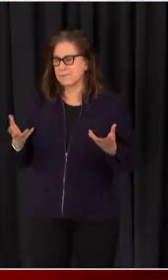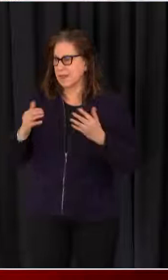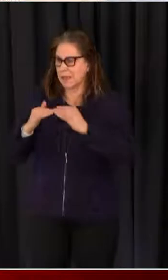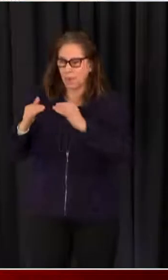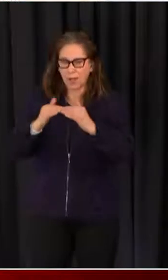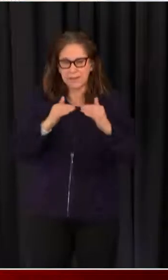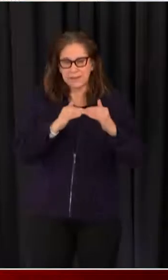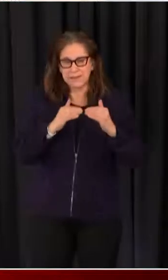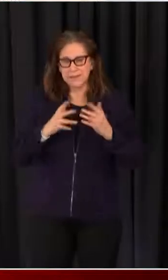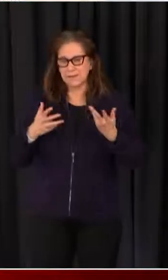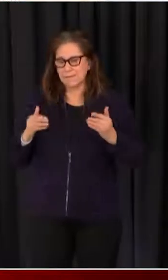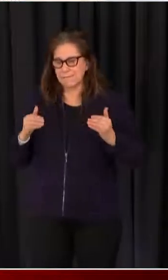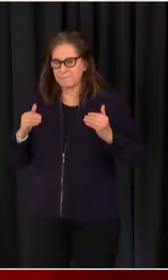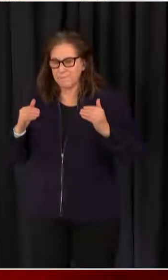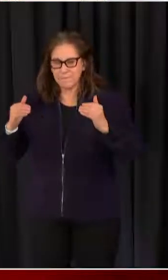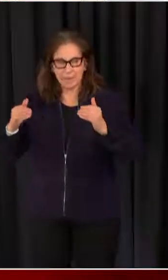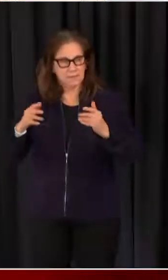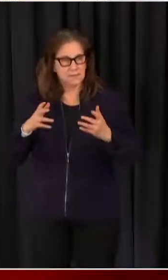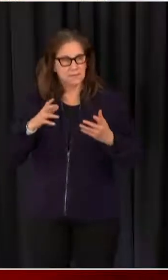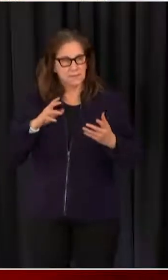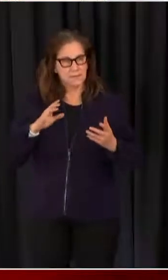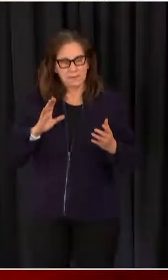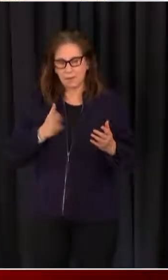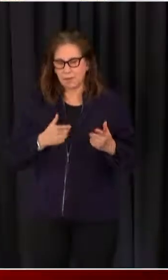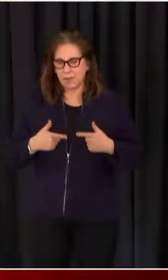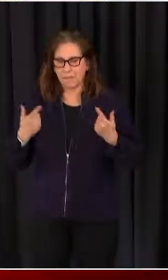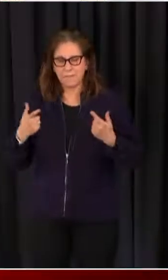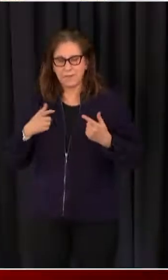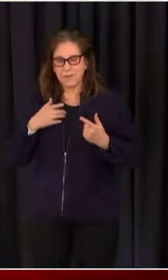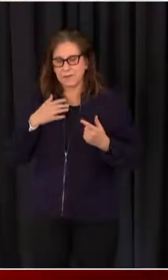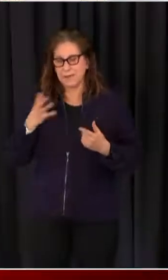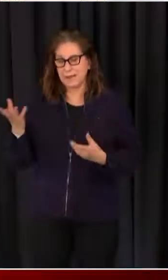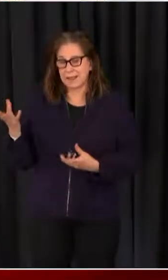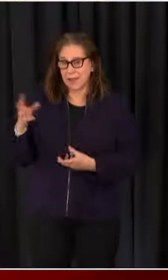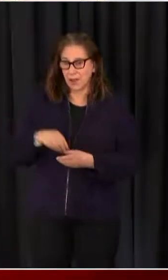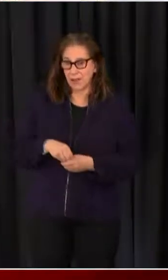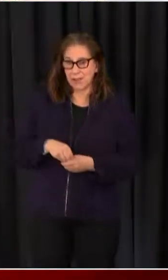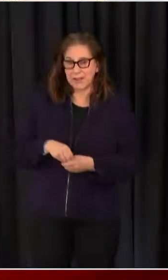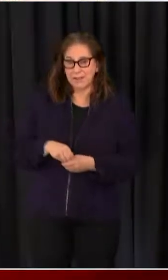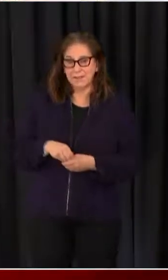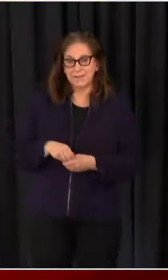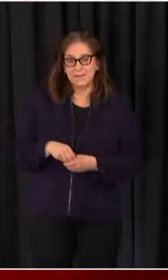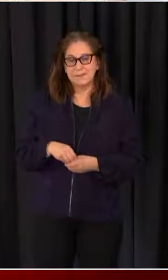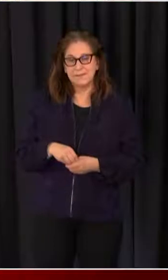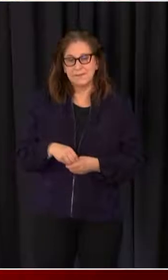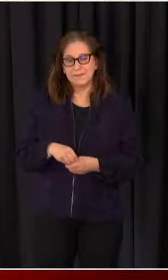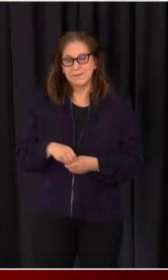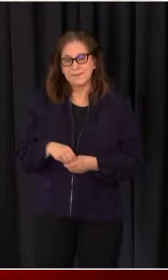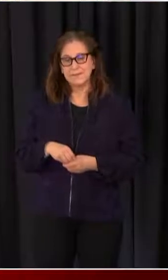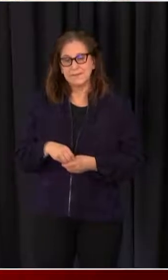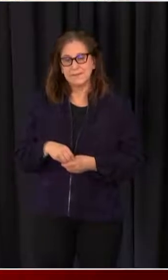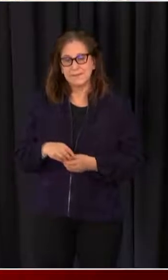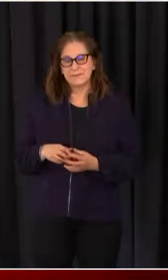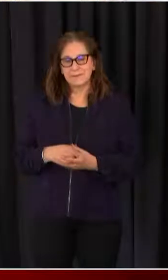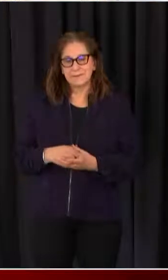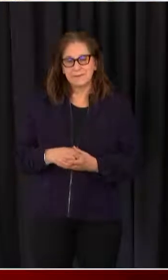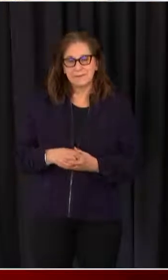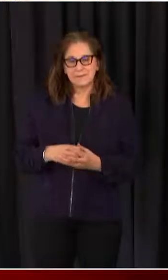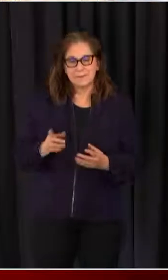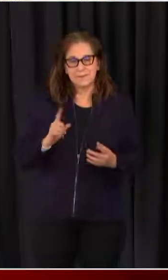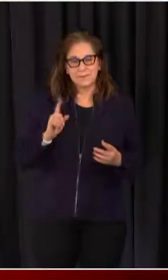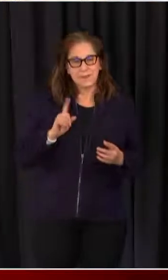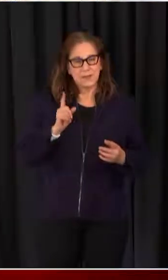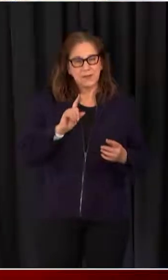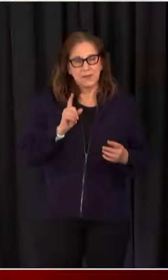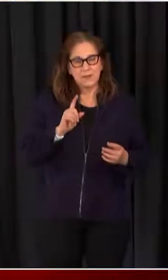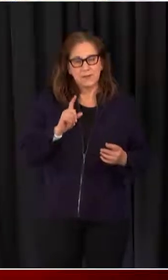to fight for in our country, including making sure that workplaces honor